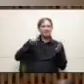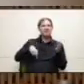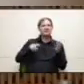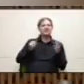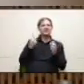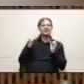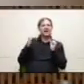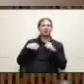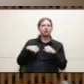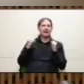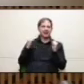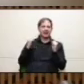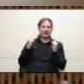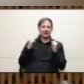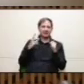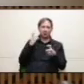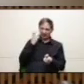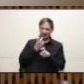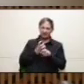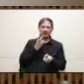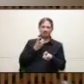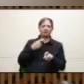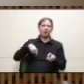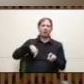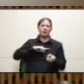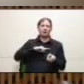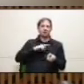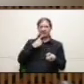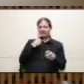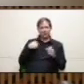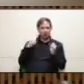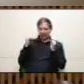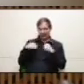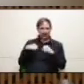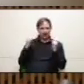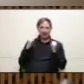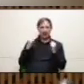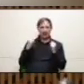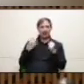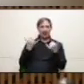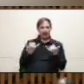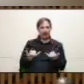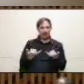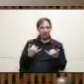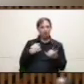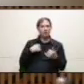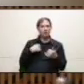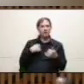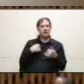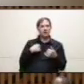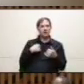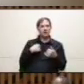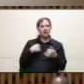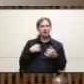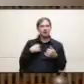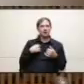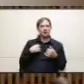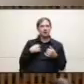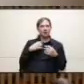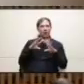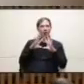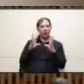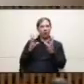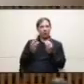agree. So it makes it difficult for us when they don't agree, but now because we are taking them on board on the importance,